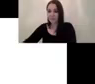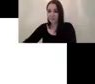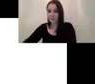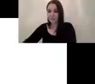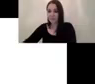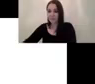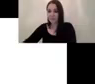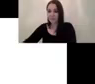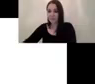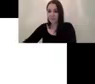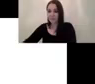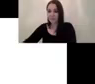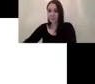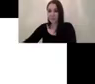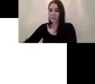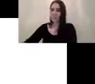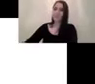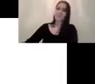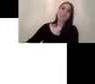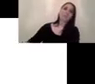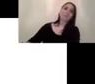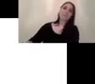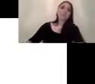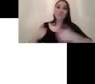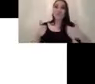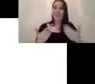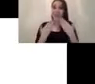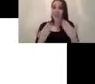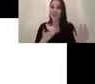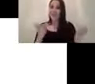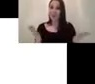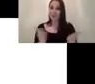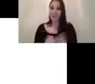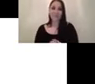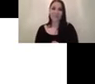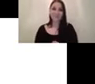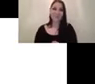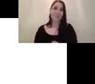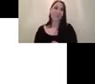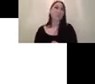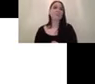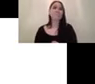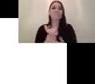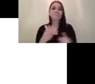Thanks. Hey, yeah, thanks for the introduction. Just give a little brief